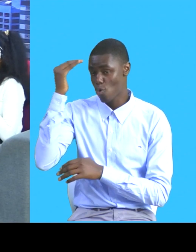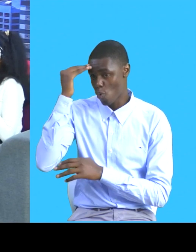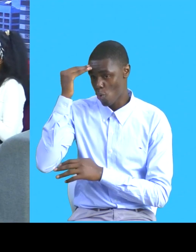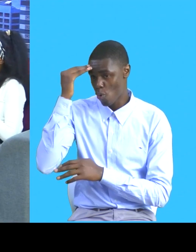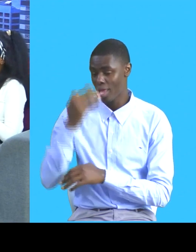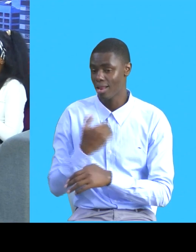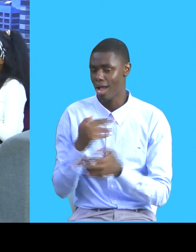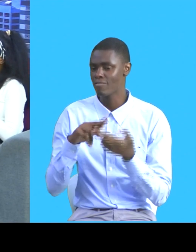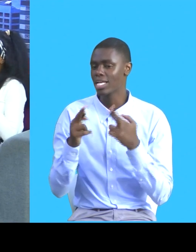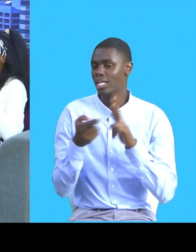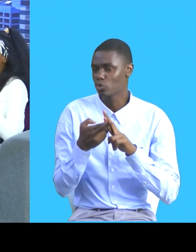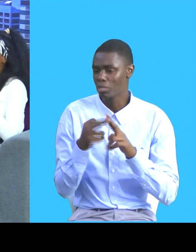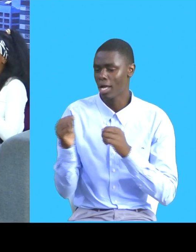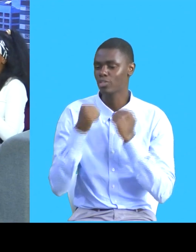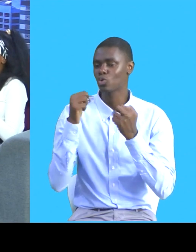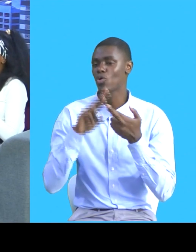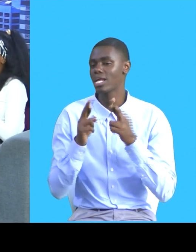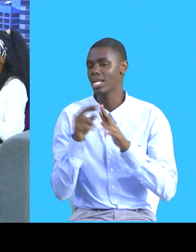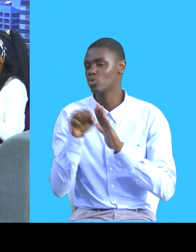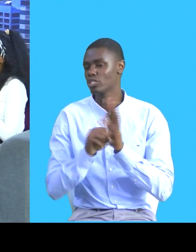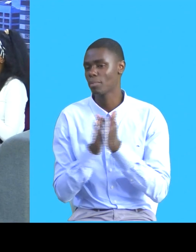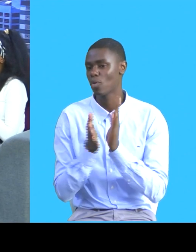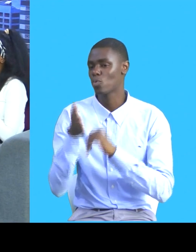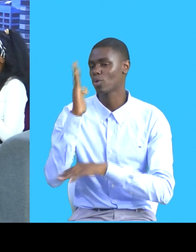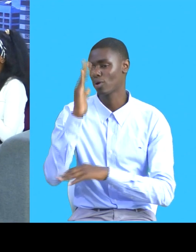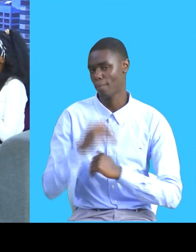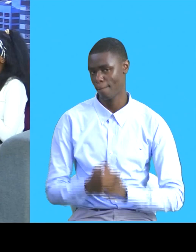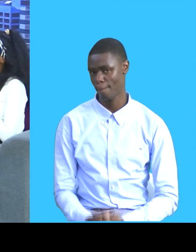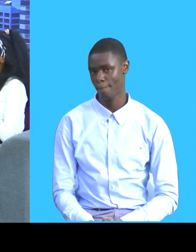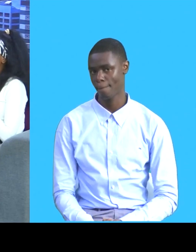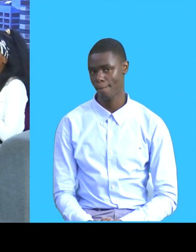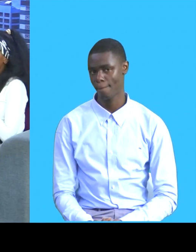and have a relationship, a strong relationship with God.